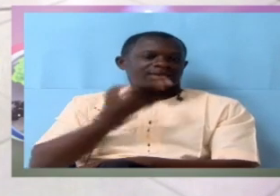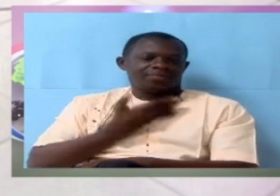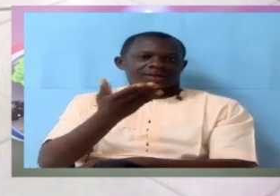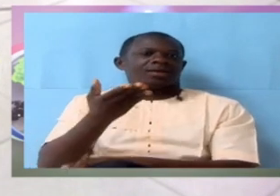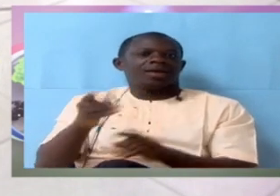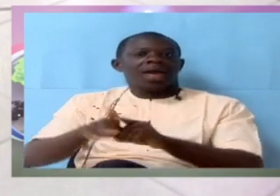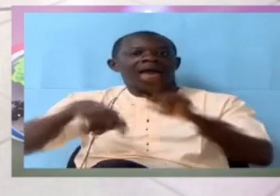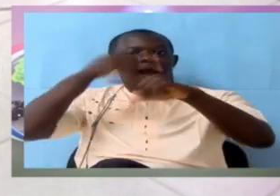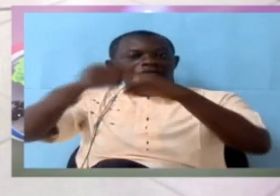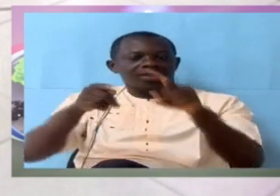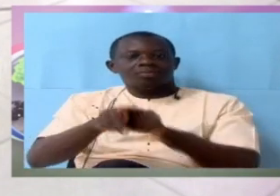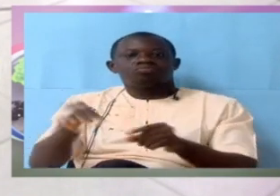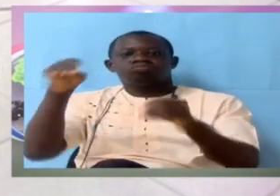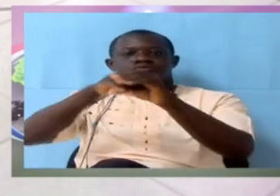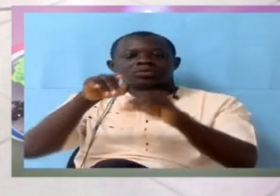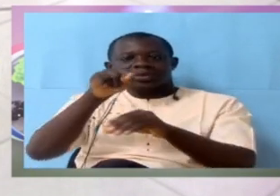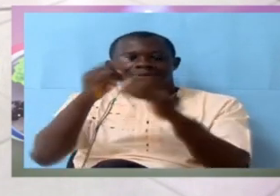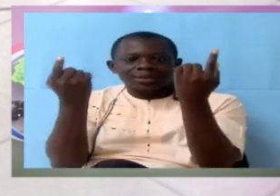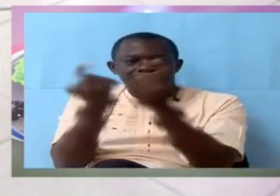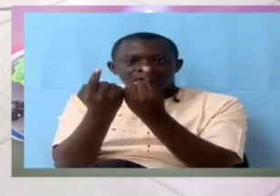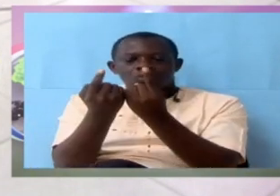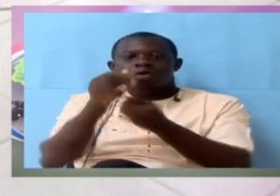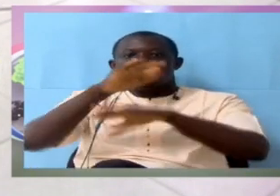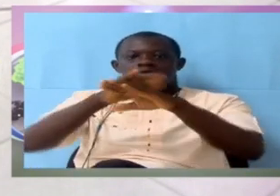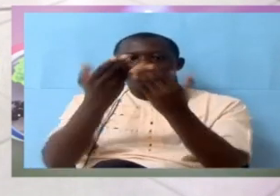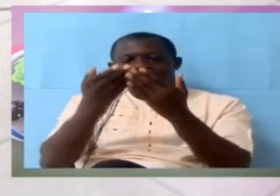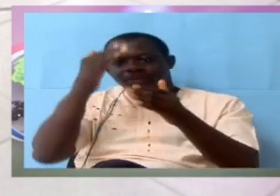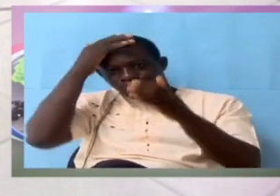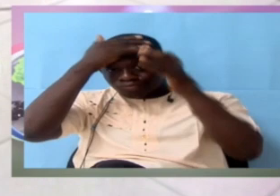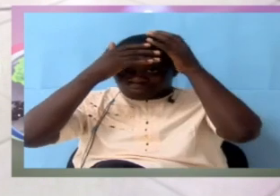They will come and put this thing in your hand and rub it all over your head.